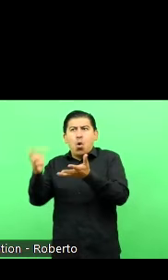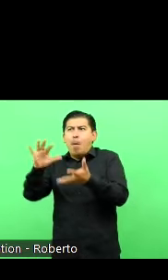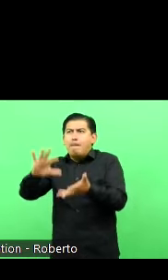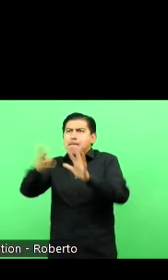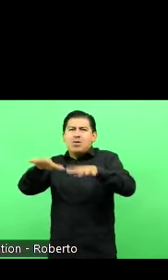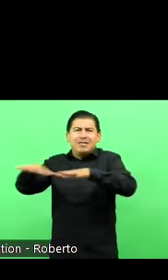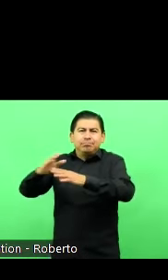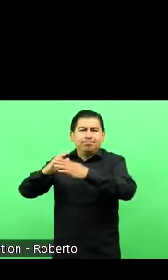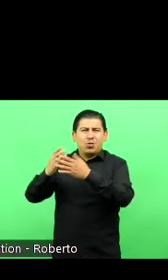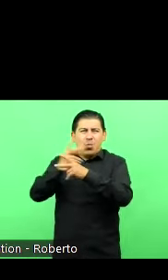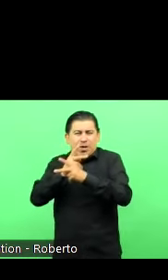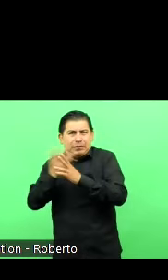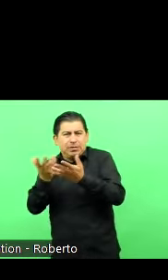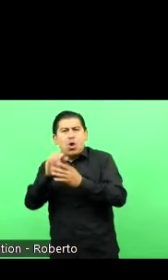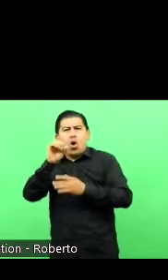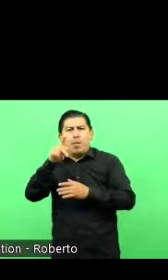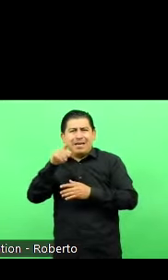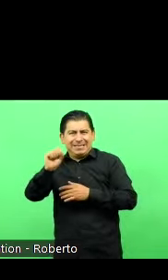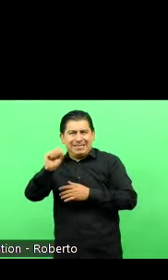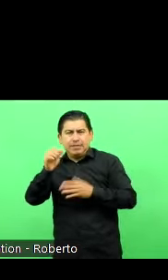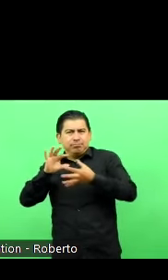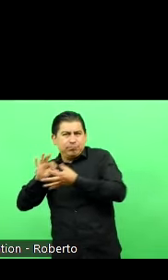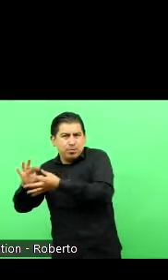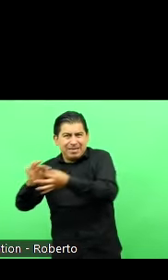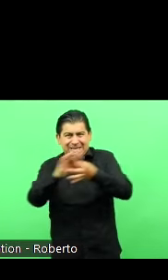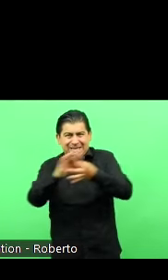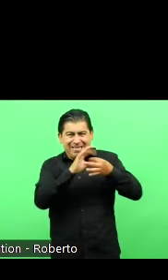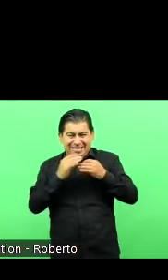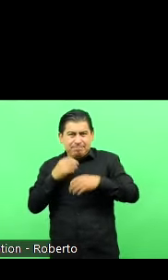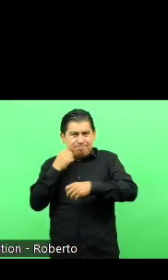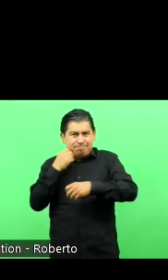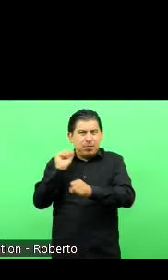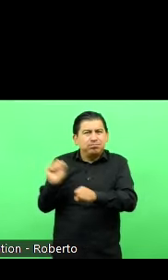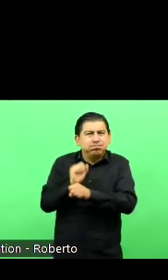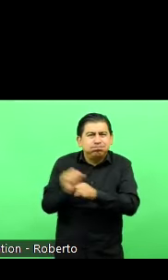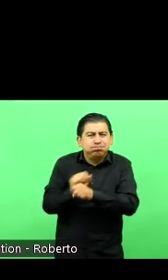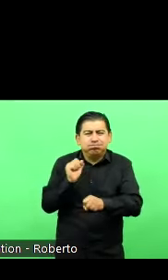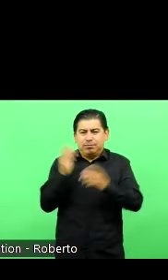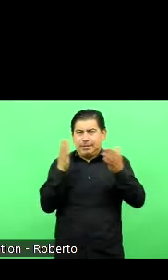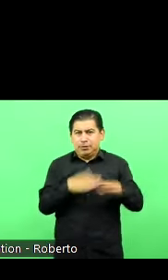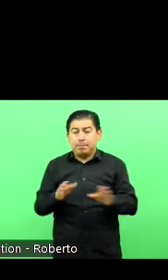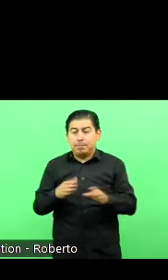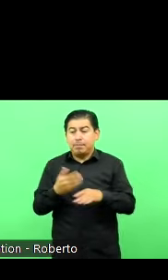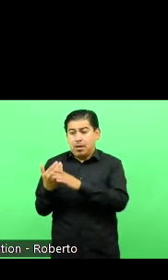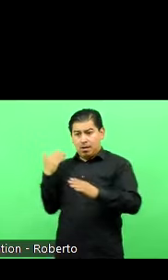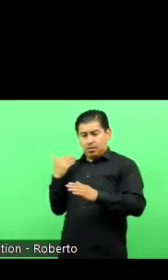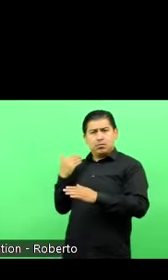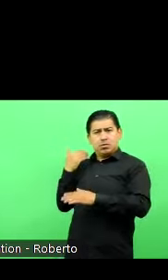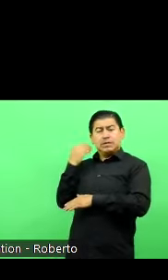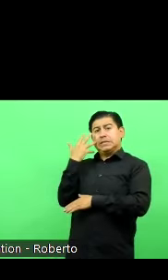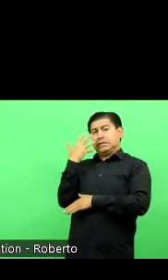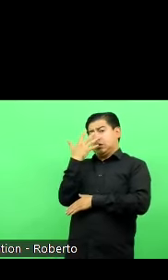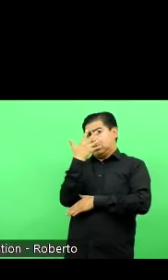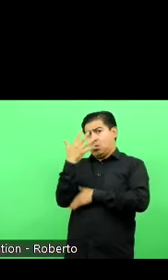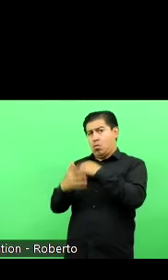Health Organization. Over the past 5 years, our joint efforts with UNDRR and PAHO WHO have